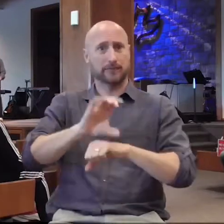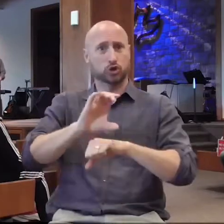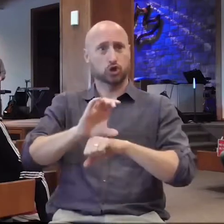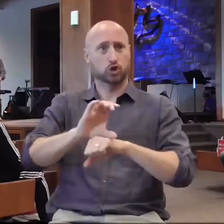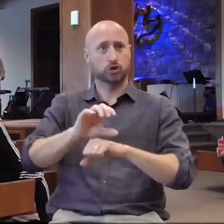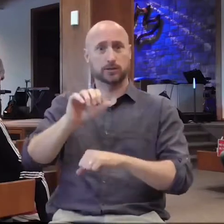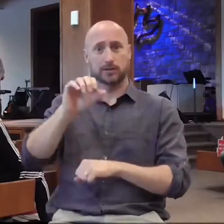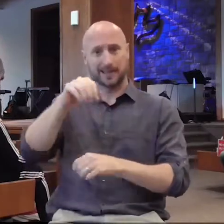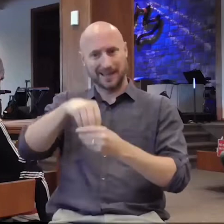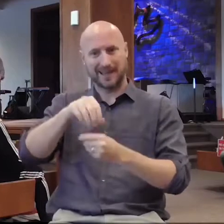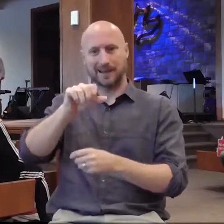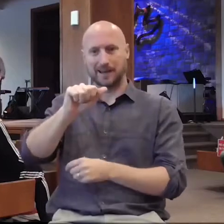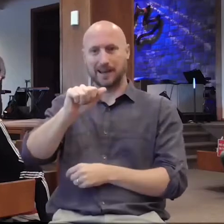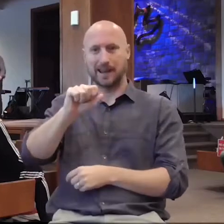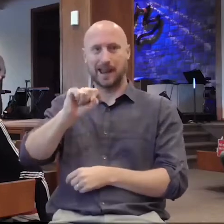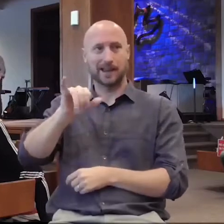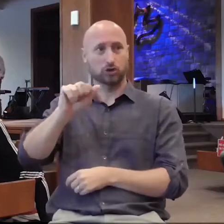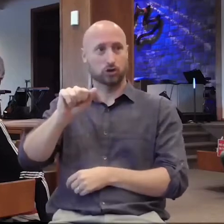would have been familiar with.